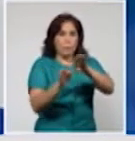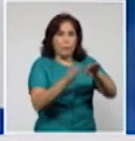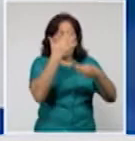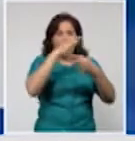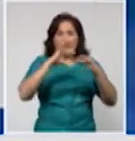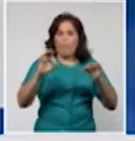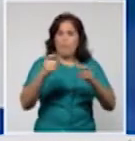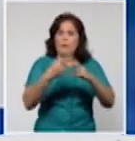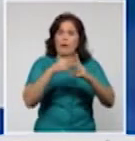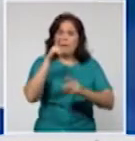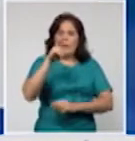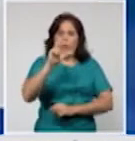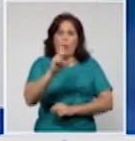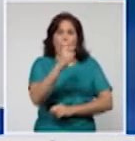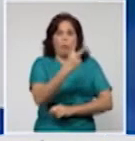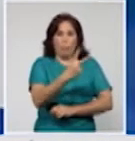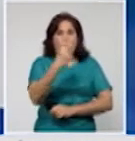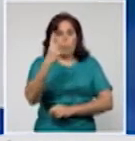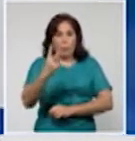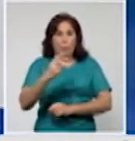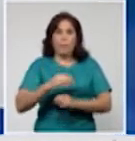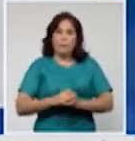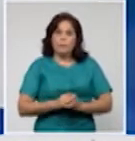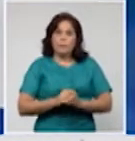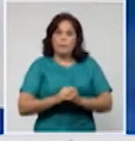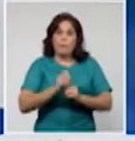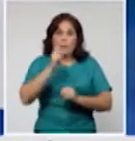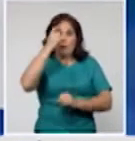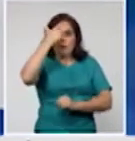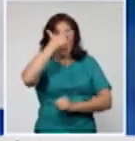Yara, all of which are imported.